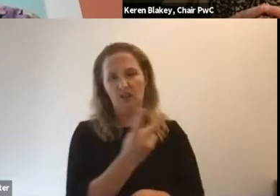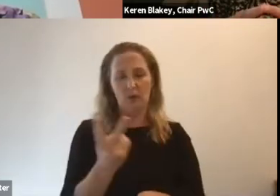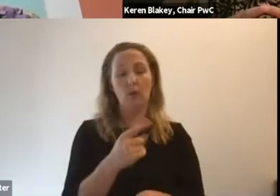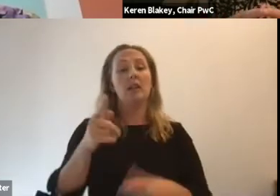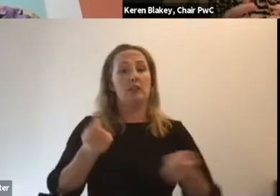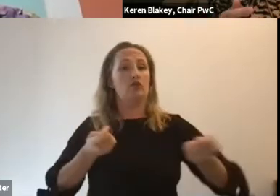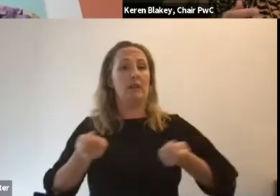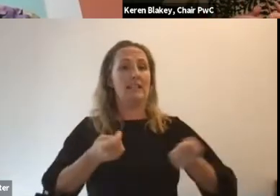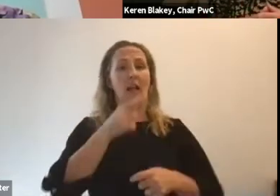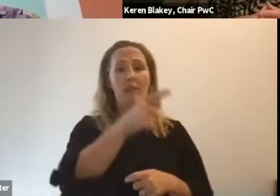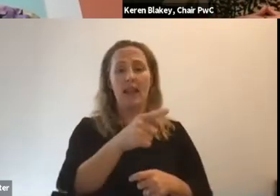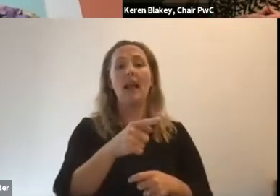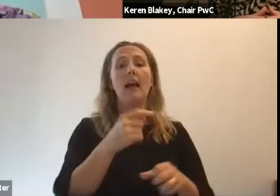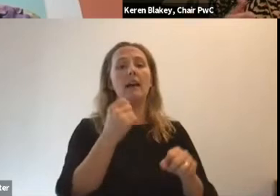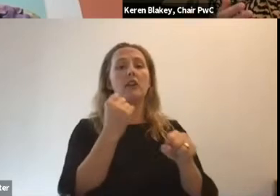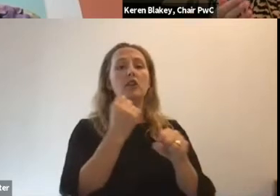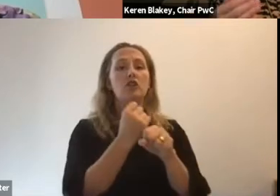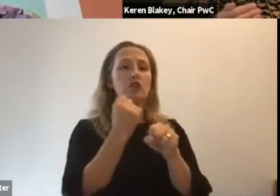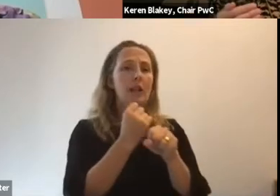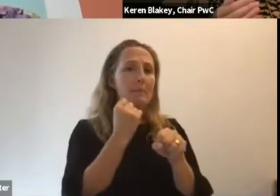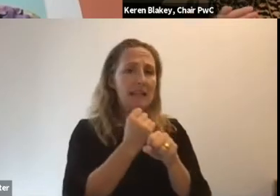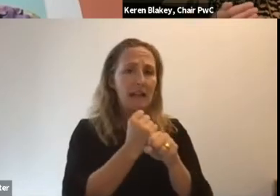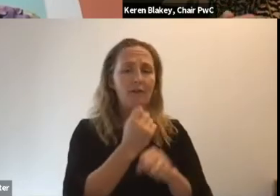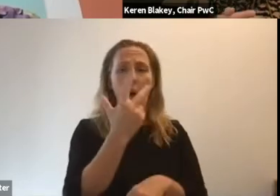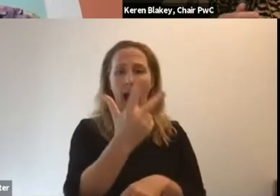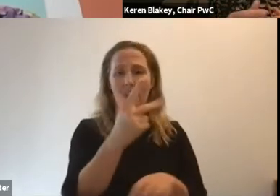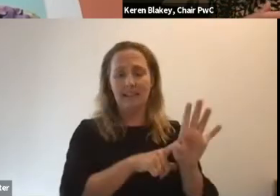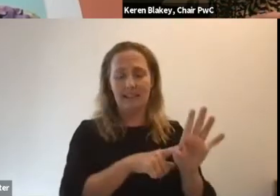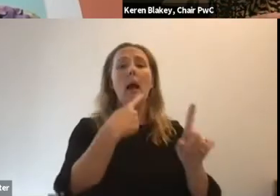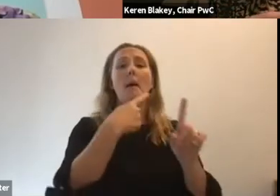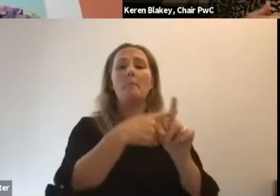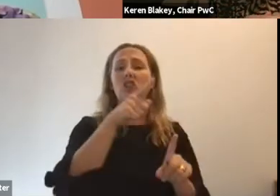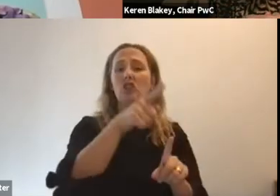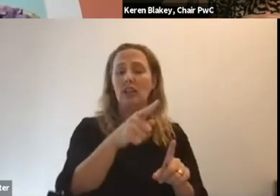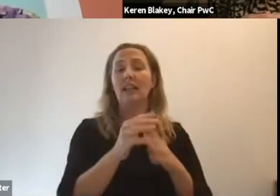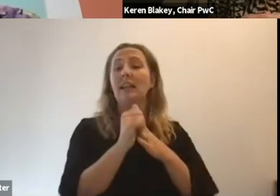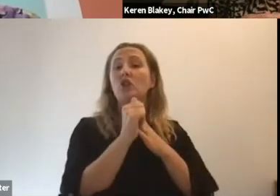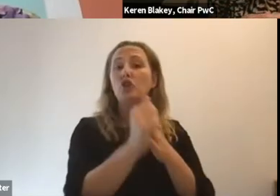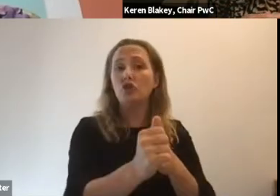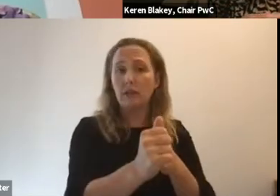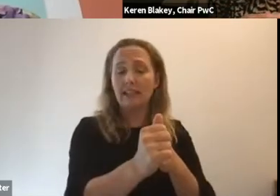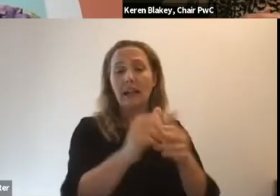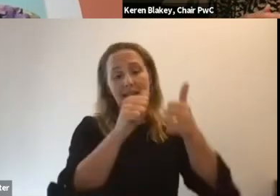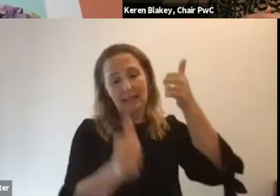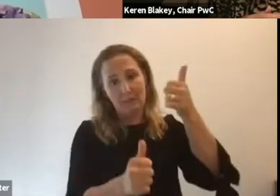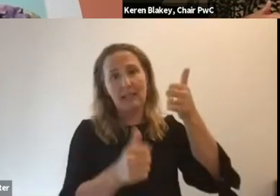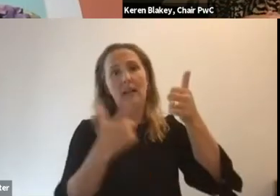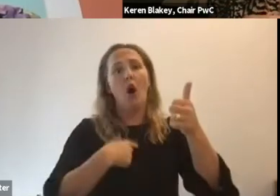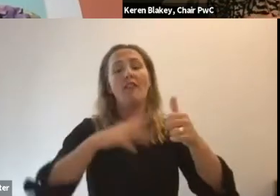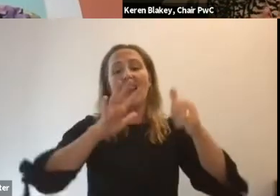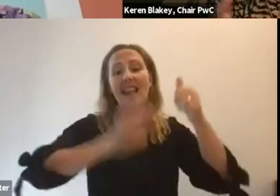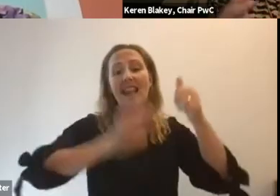8 years. So she is now, and she was also deputy director of the National Gallery of Australia.